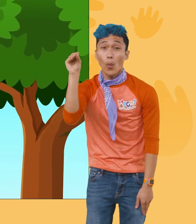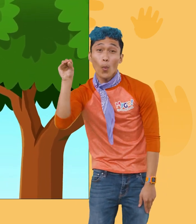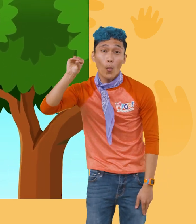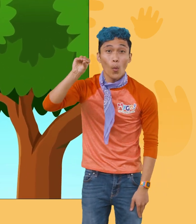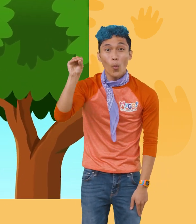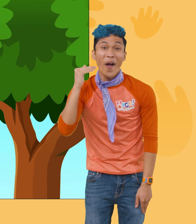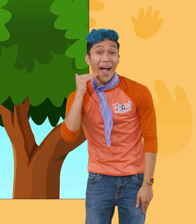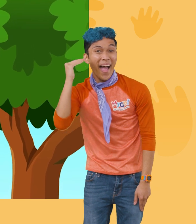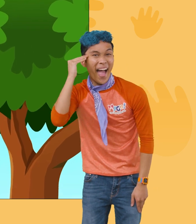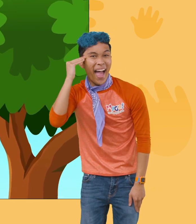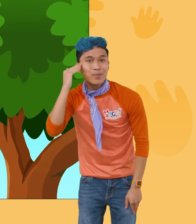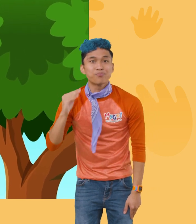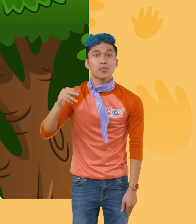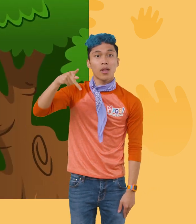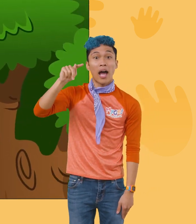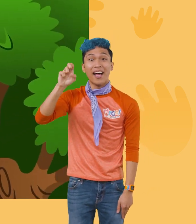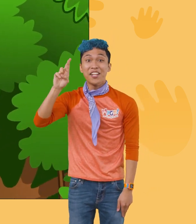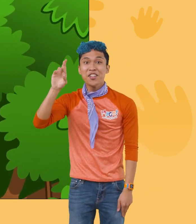bitty head.